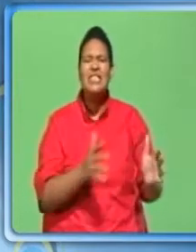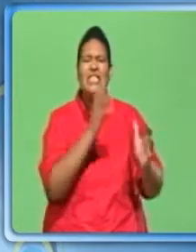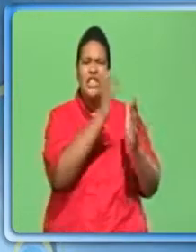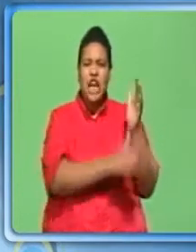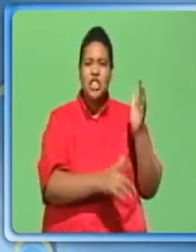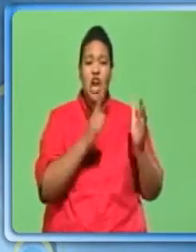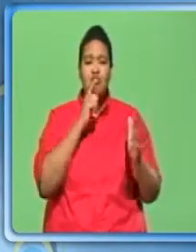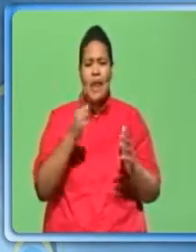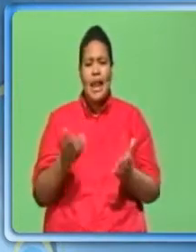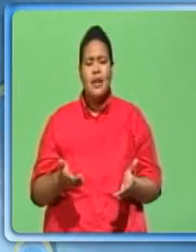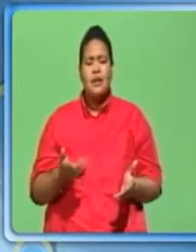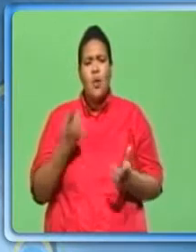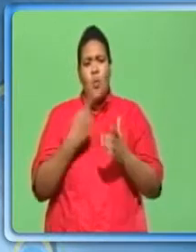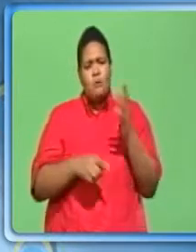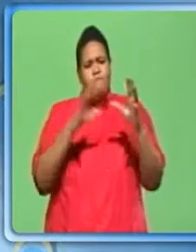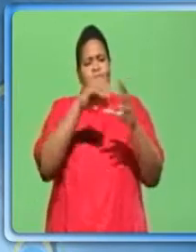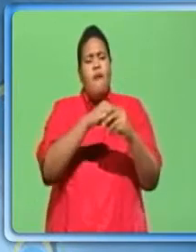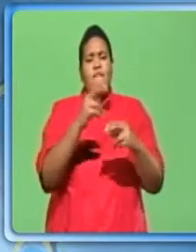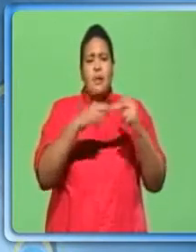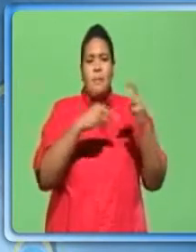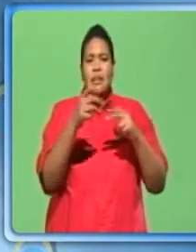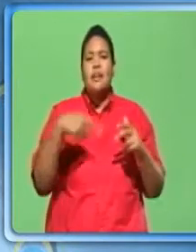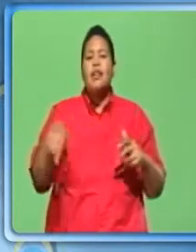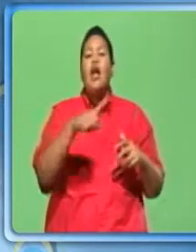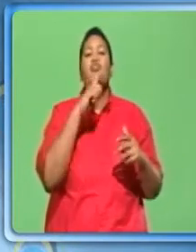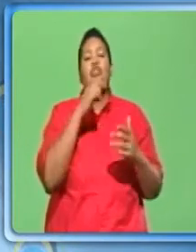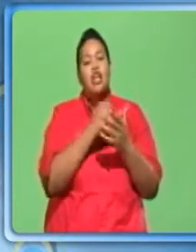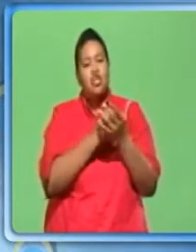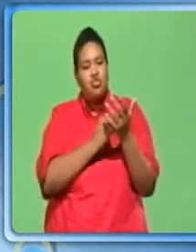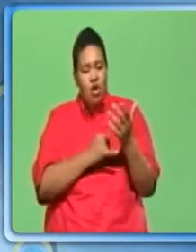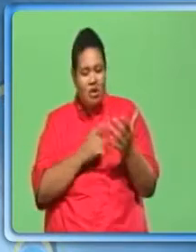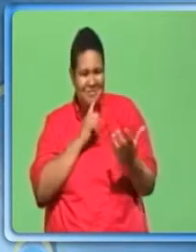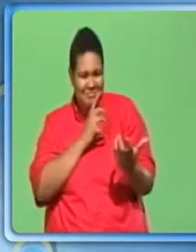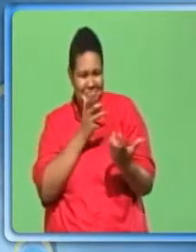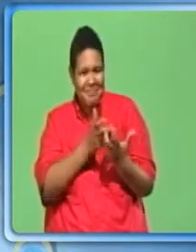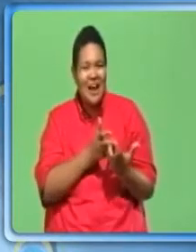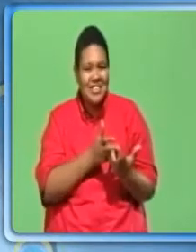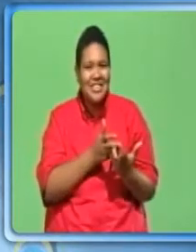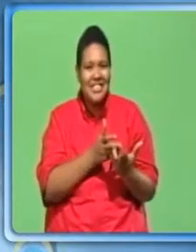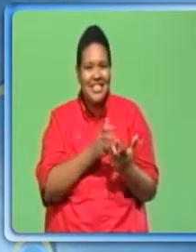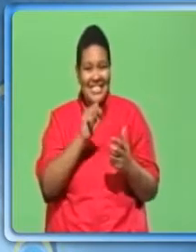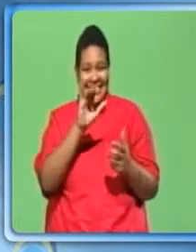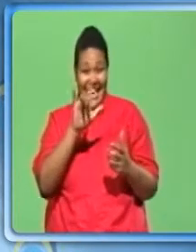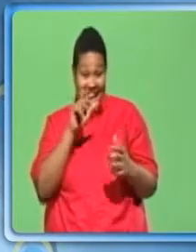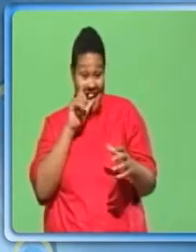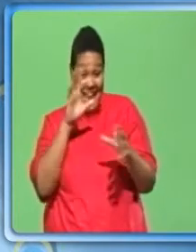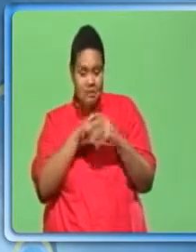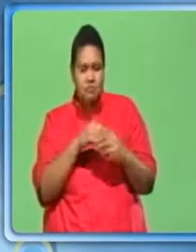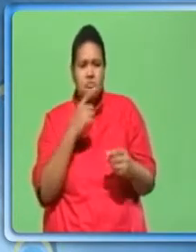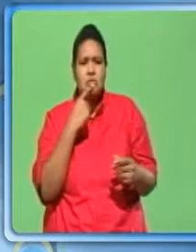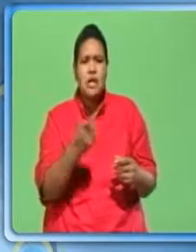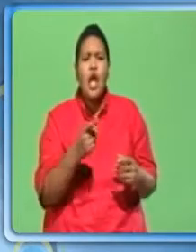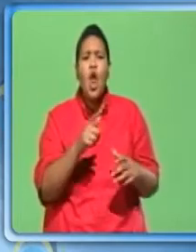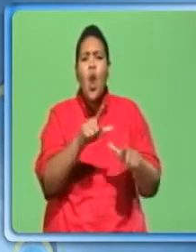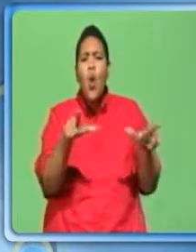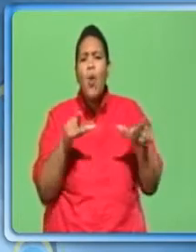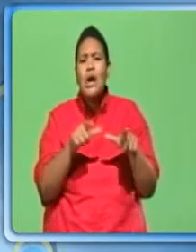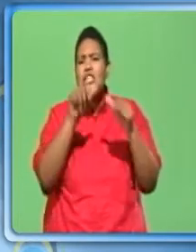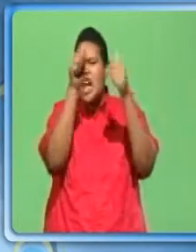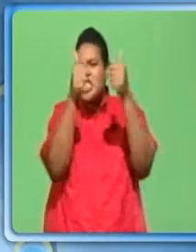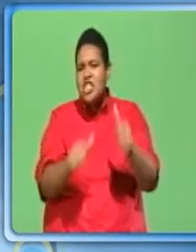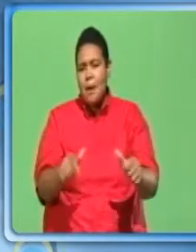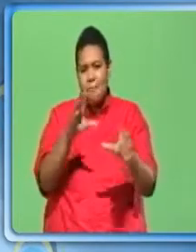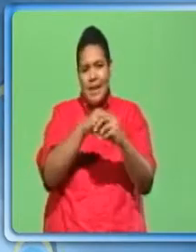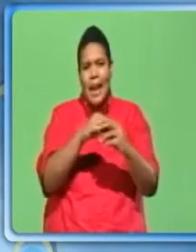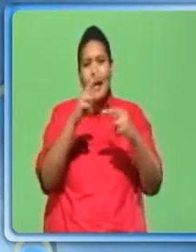and elevations of a building. They are drawn to a suitable scale and indicate the location and shape of the